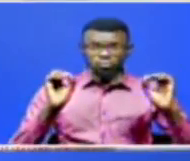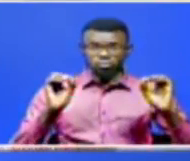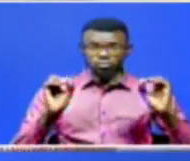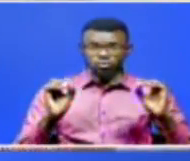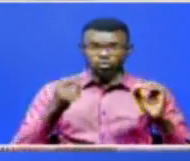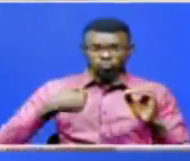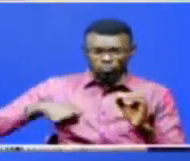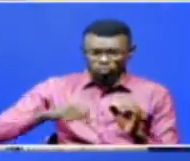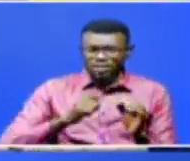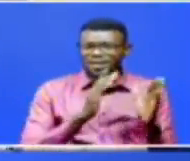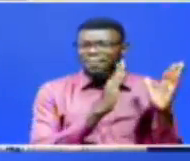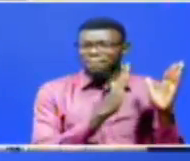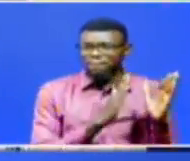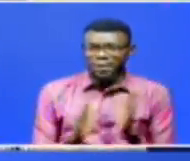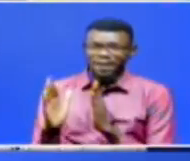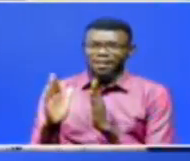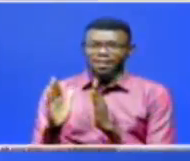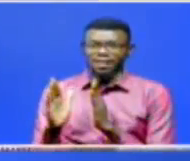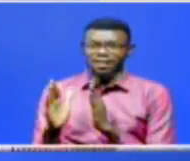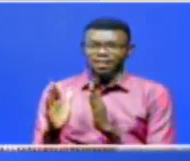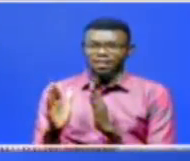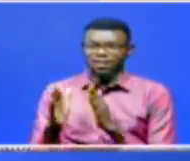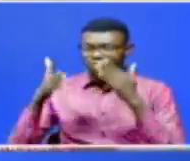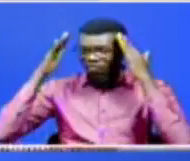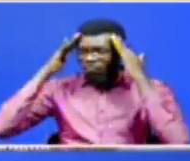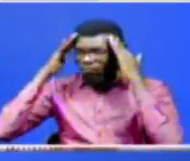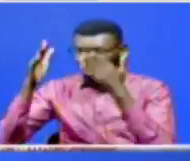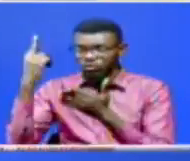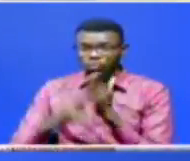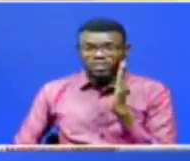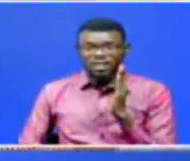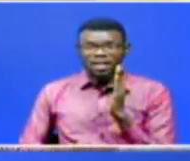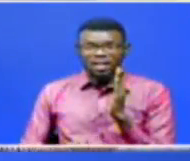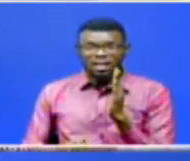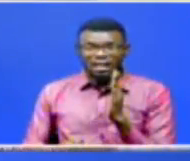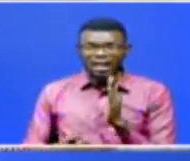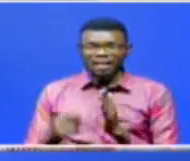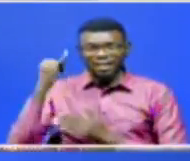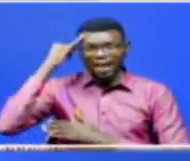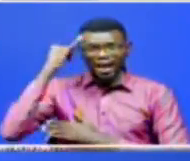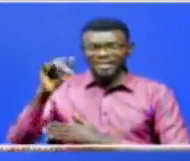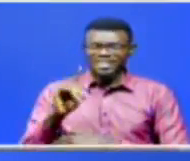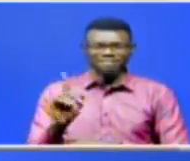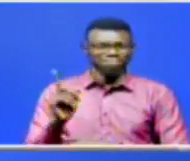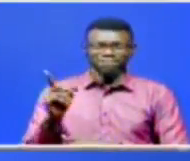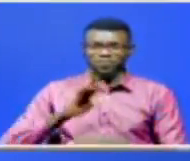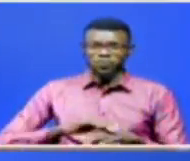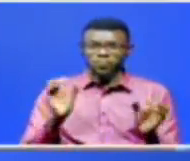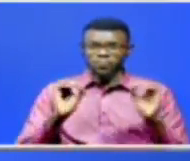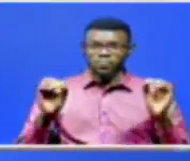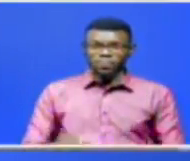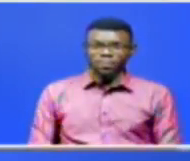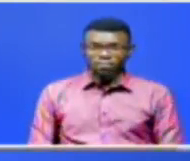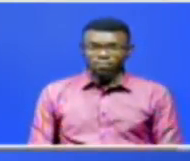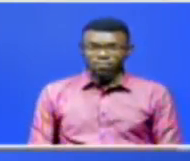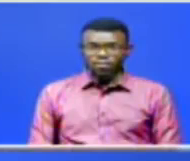will definitely switch on to gear number two, which will not be very favorable to the current office. We have taken a